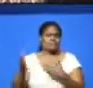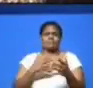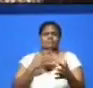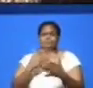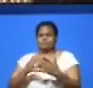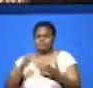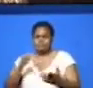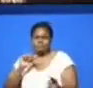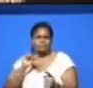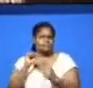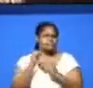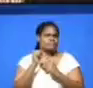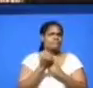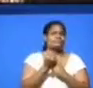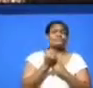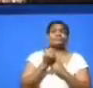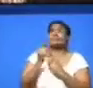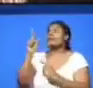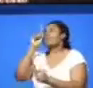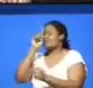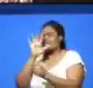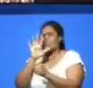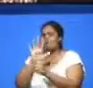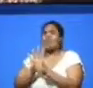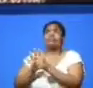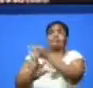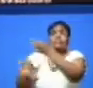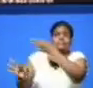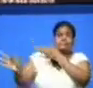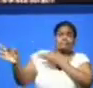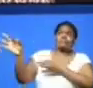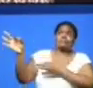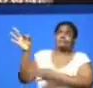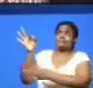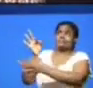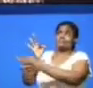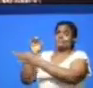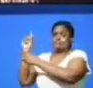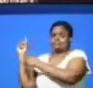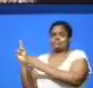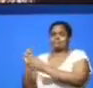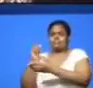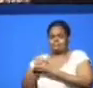He promised to stand in my place.